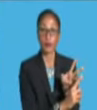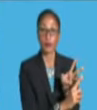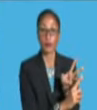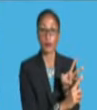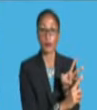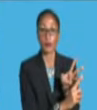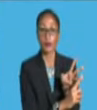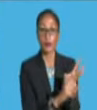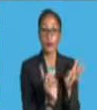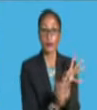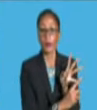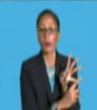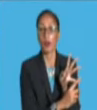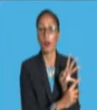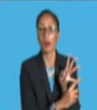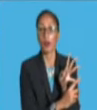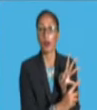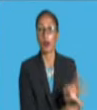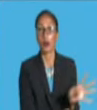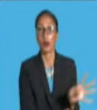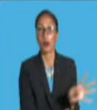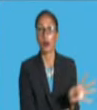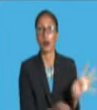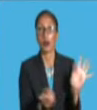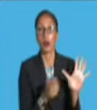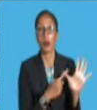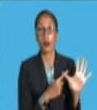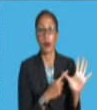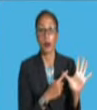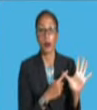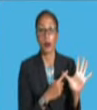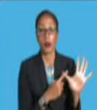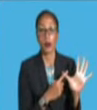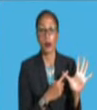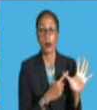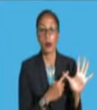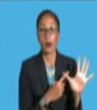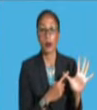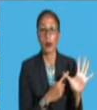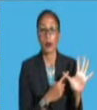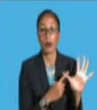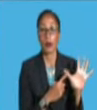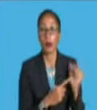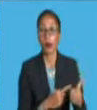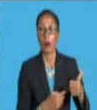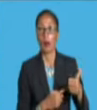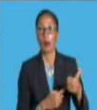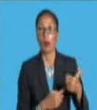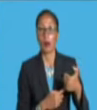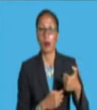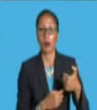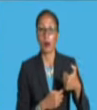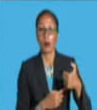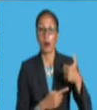and family, Mr. and Mrs. Stephen from Nepani, Mr. and Mrs. Satish Baran of Double Level Housing, Mr. and Mrs. Kemraj